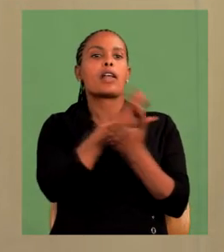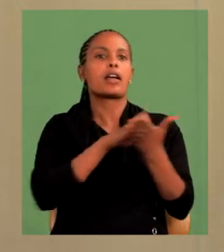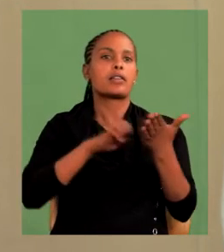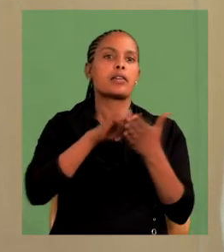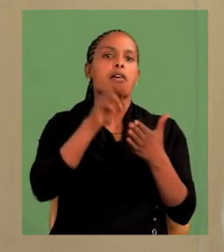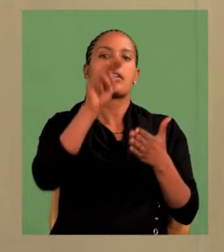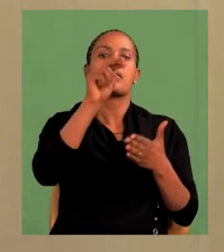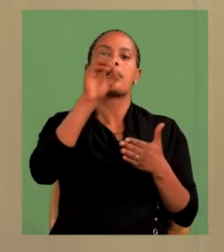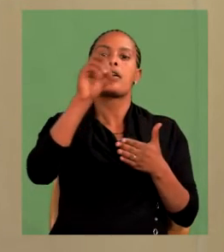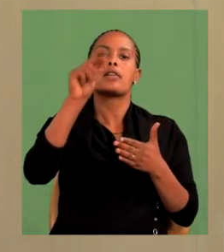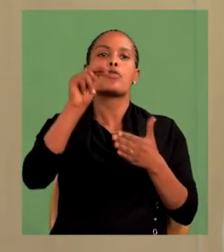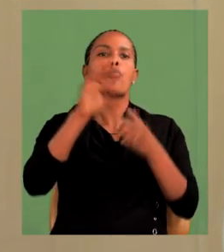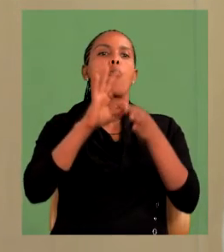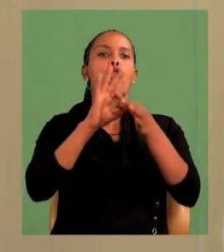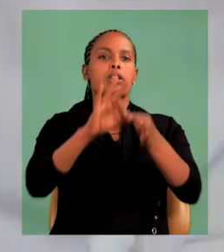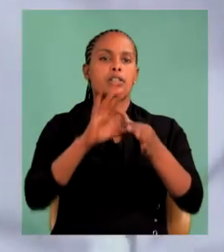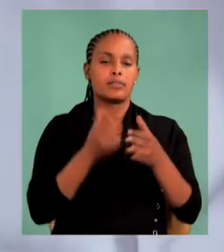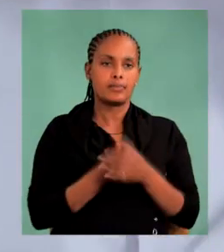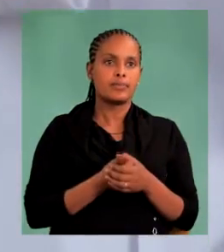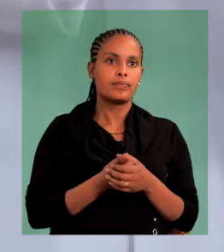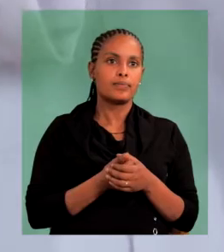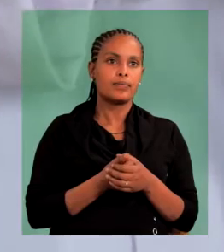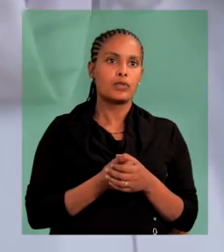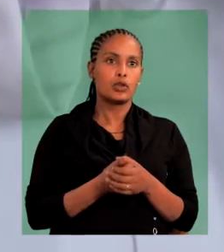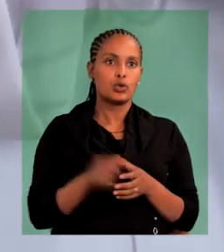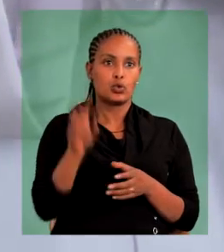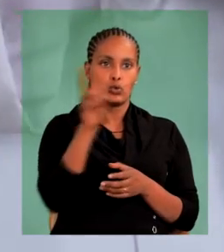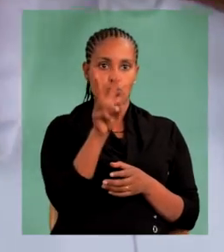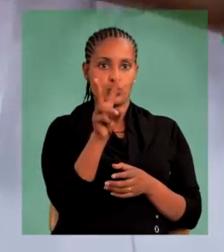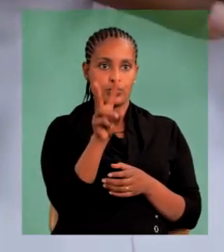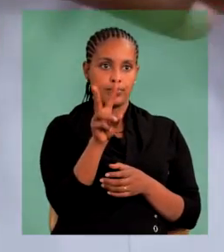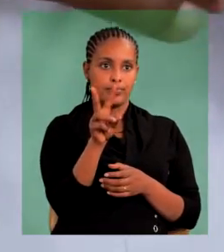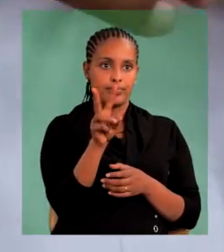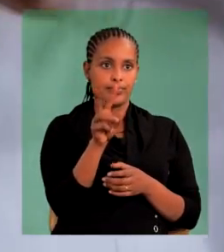electrons. Non-bonding. Non-bonding. 2.